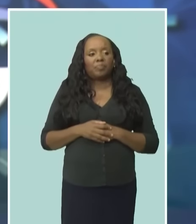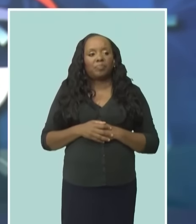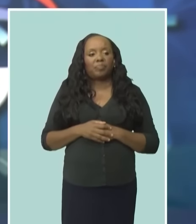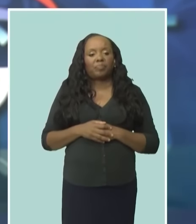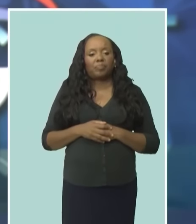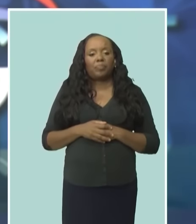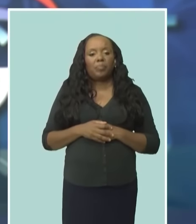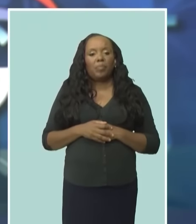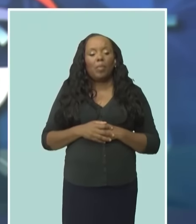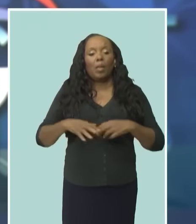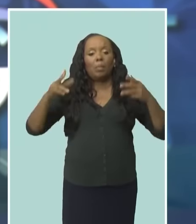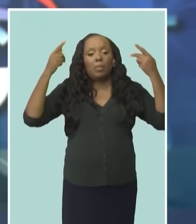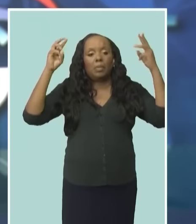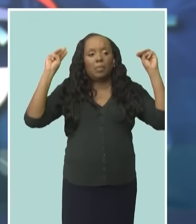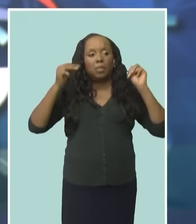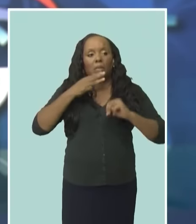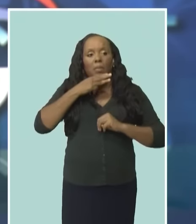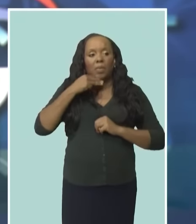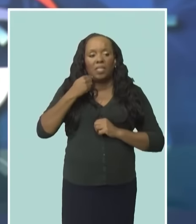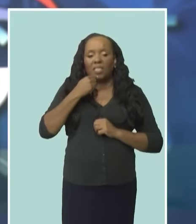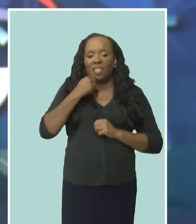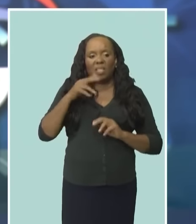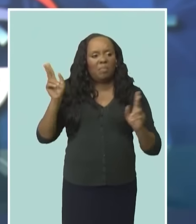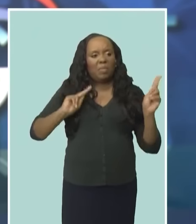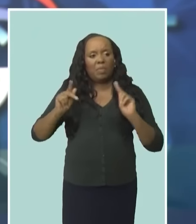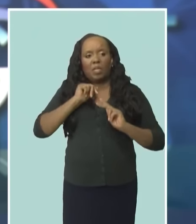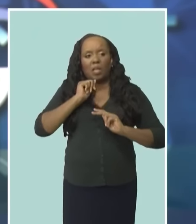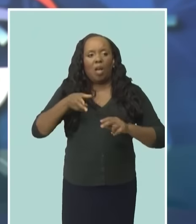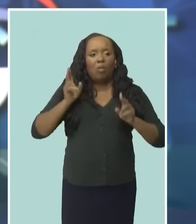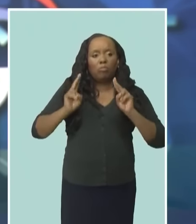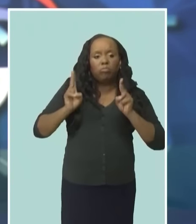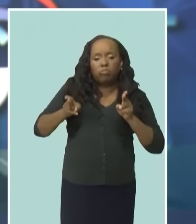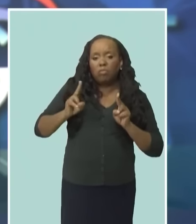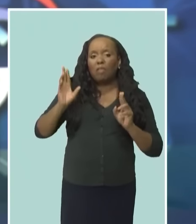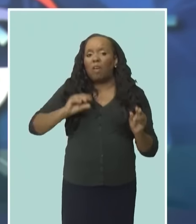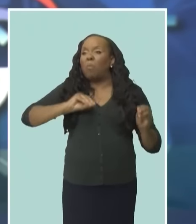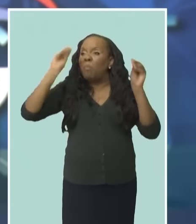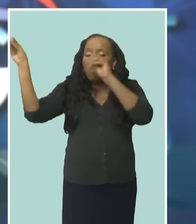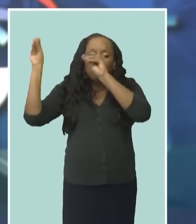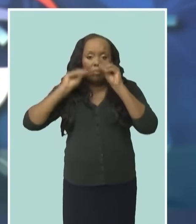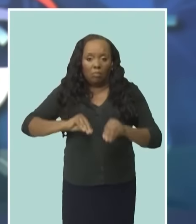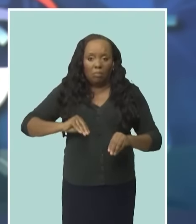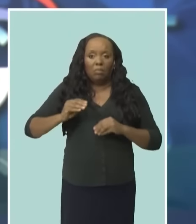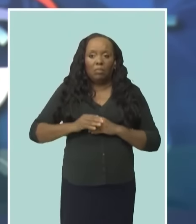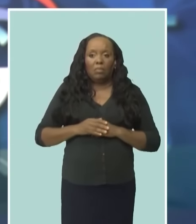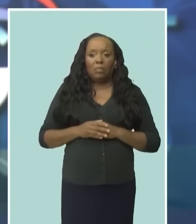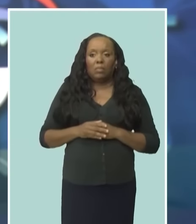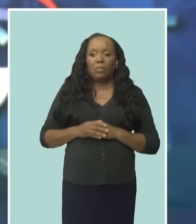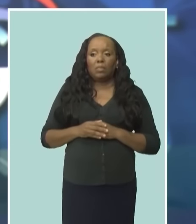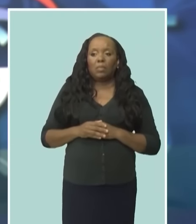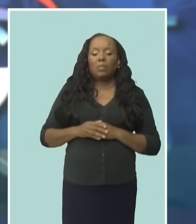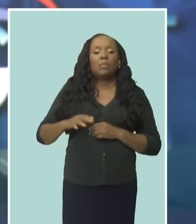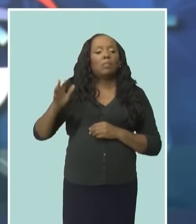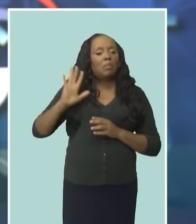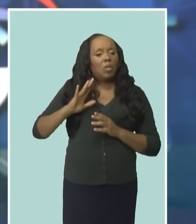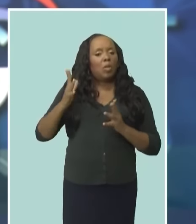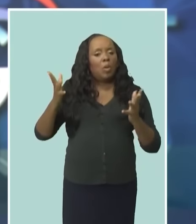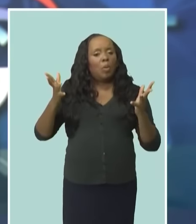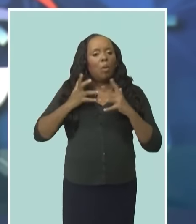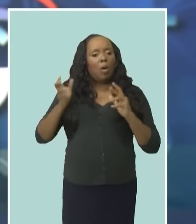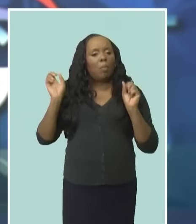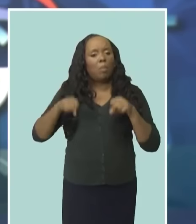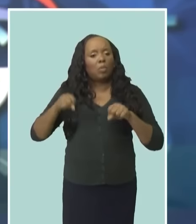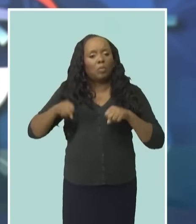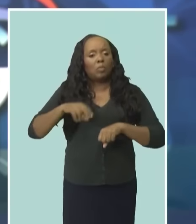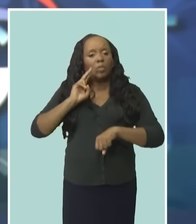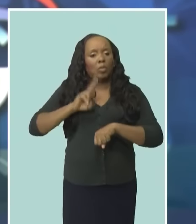the country since the agreement started on October 1st. She made it clear the basis of the agreement is to make it possible for